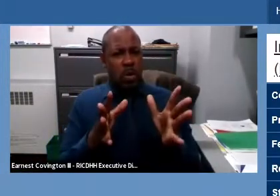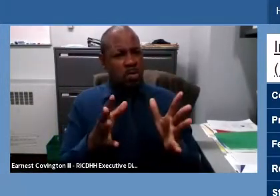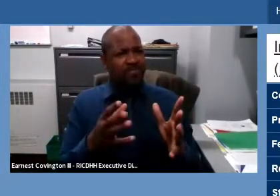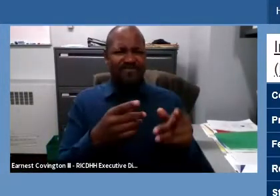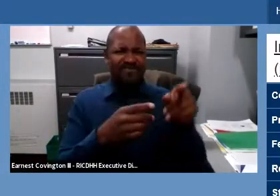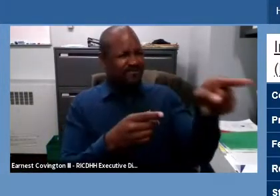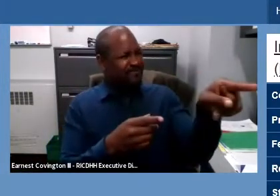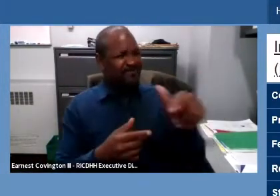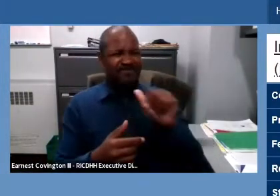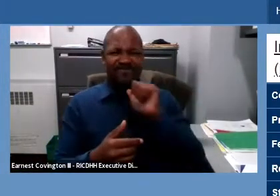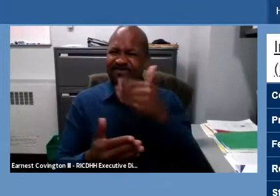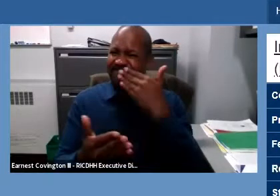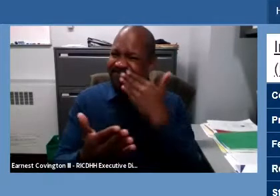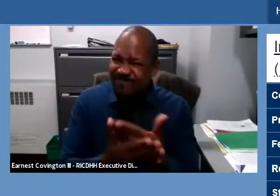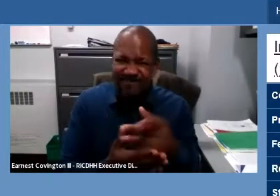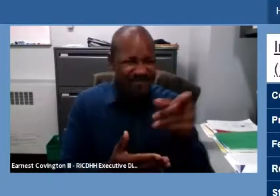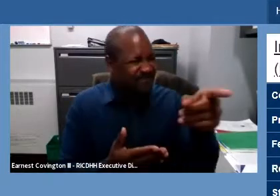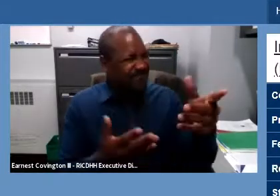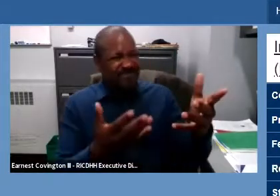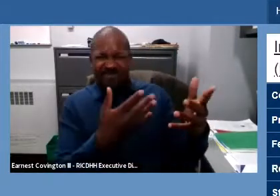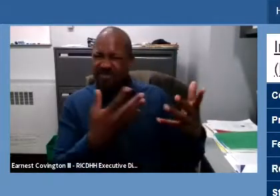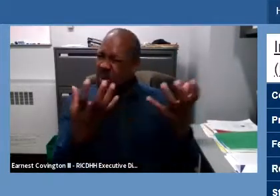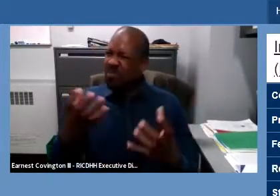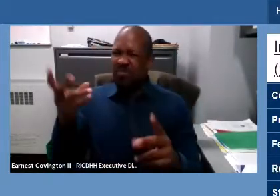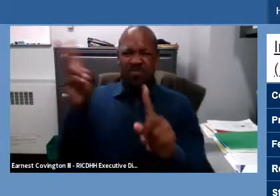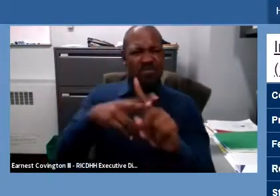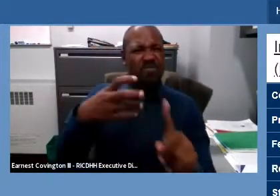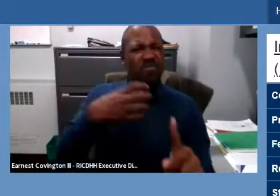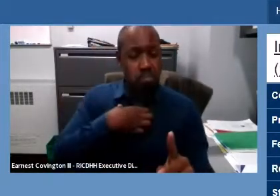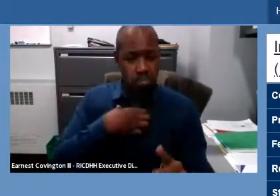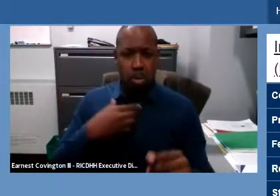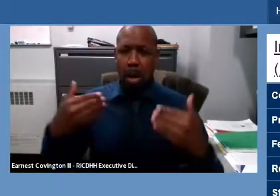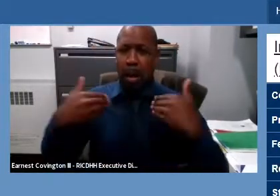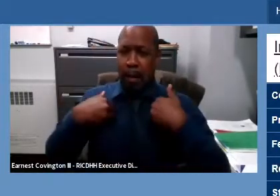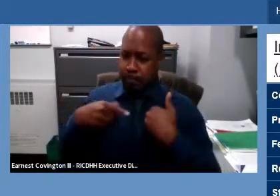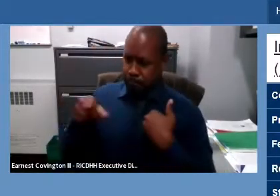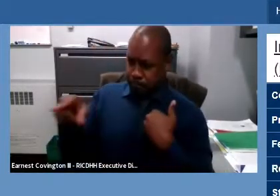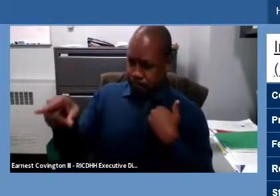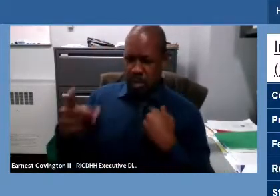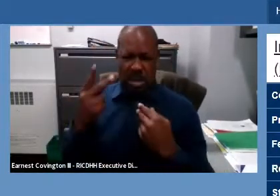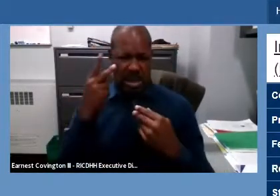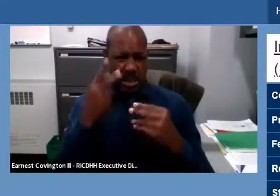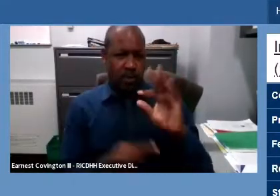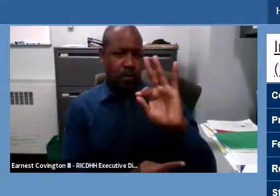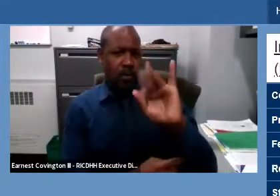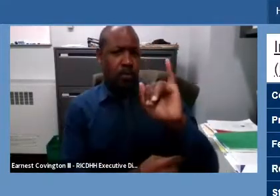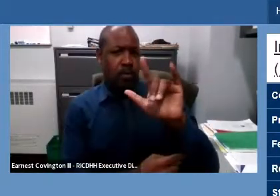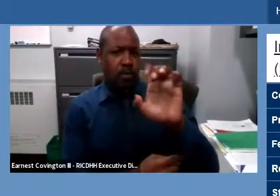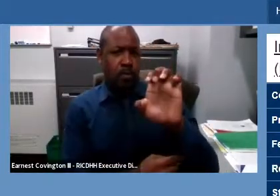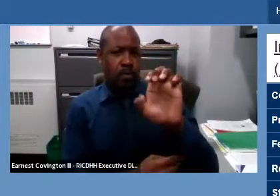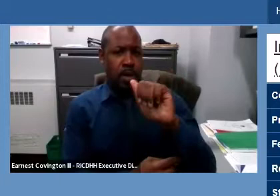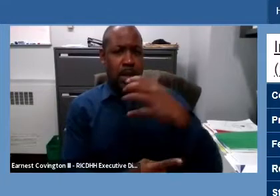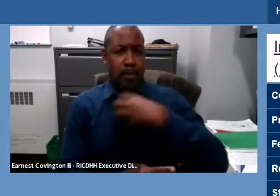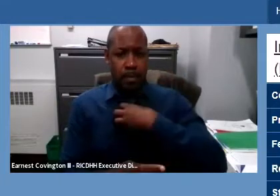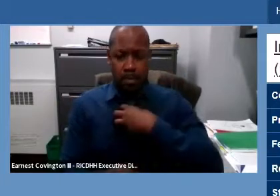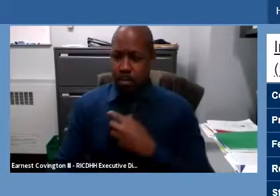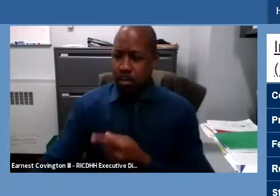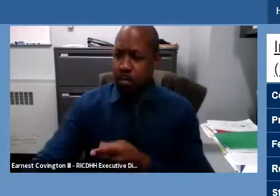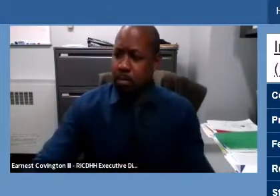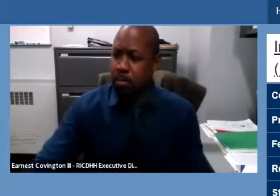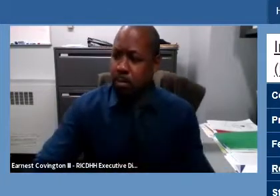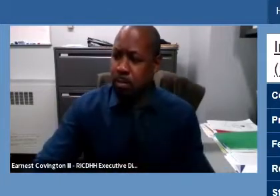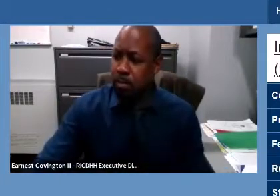Now, you would like to file a complaint against an interpreter. If you're not satisfied with the service they provided you and the quality of their